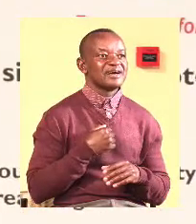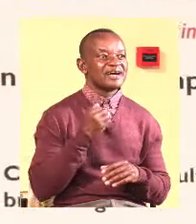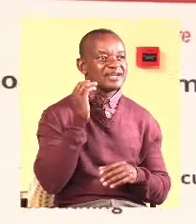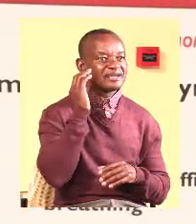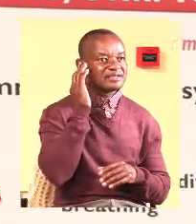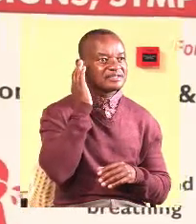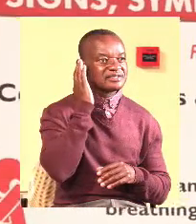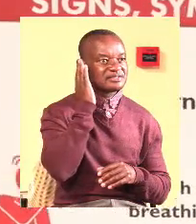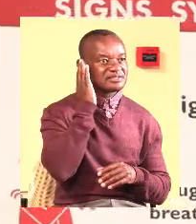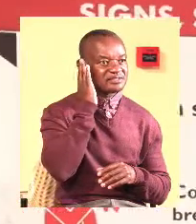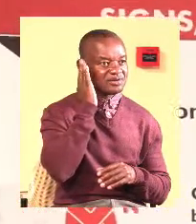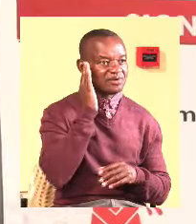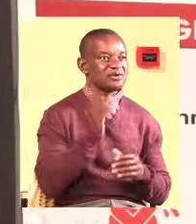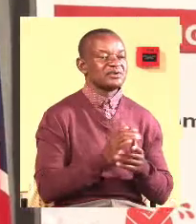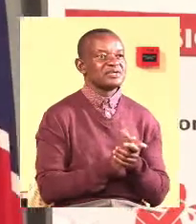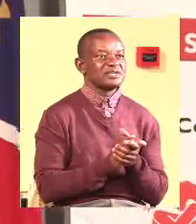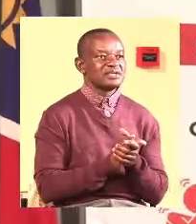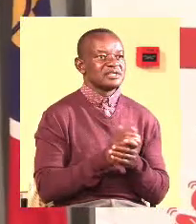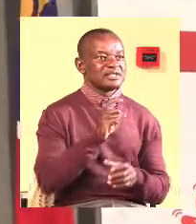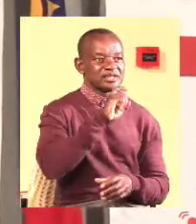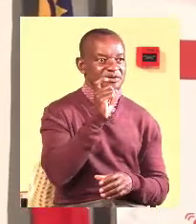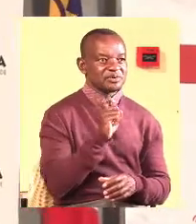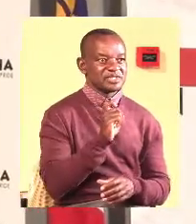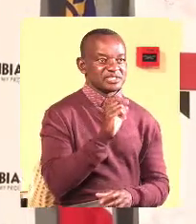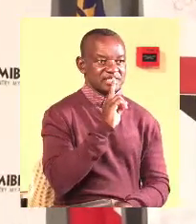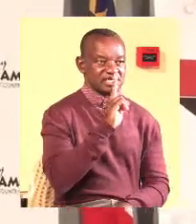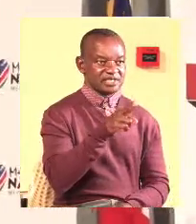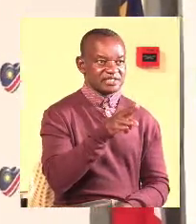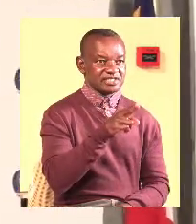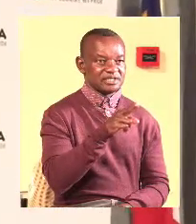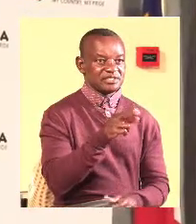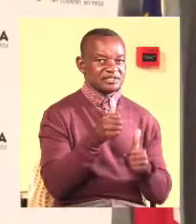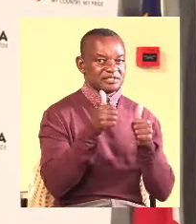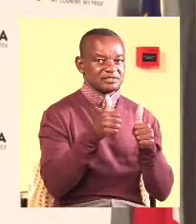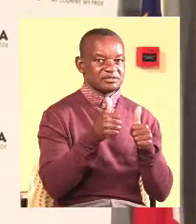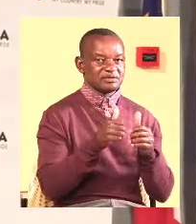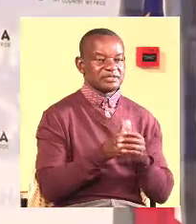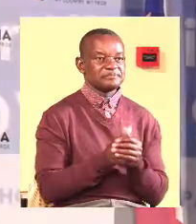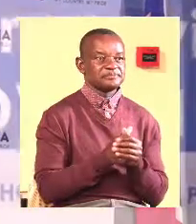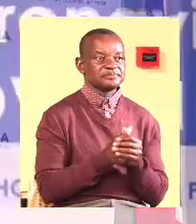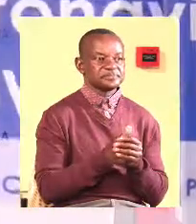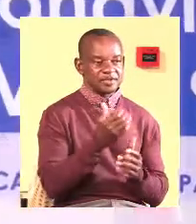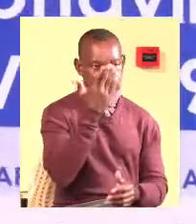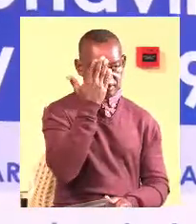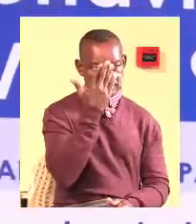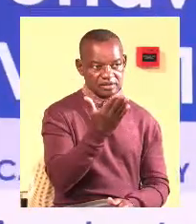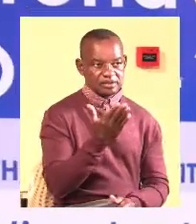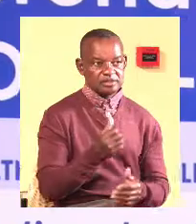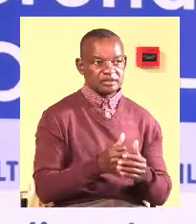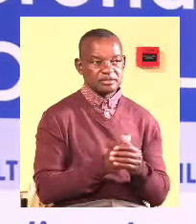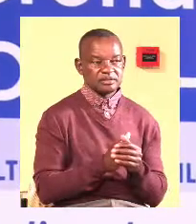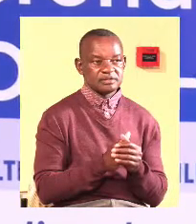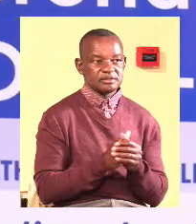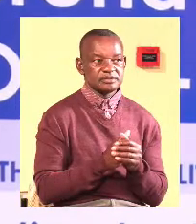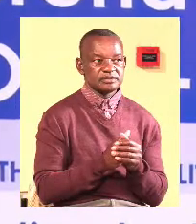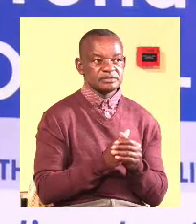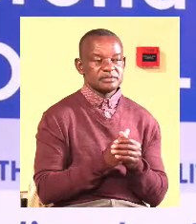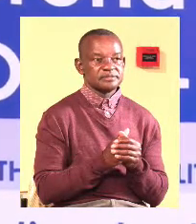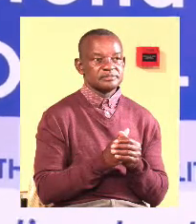There was another. Okay. Morning panelists. I'm Dwight Links from the Namibian. I've just got a question for the